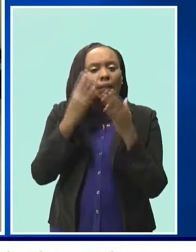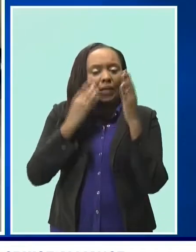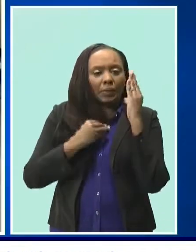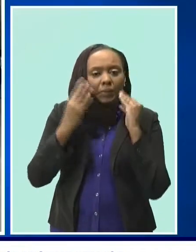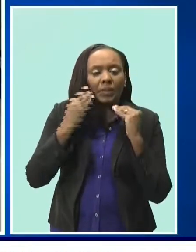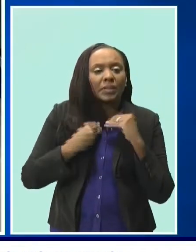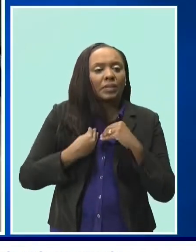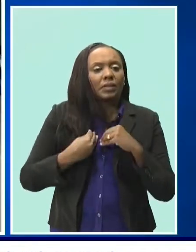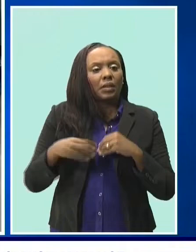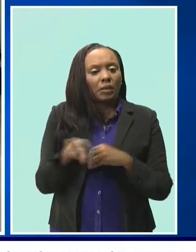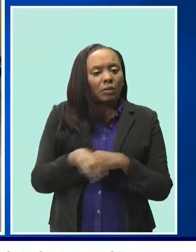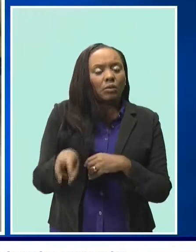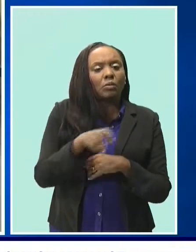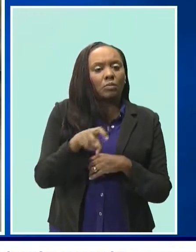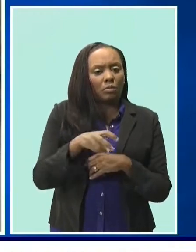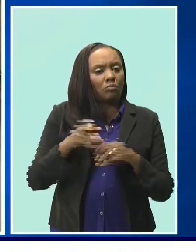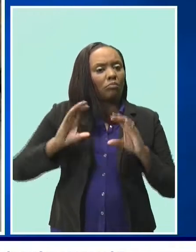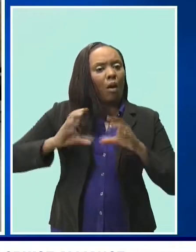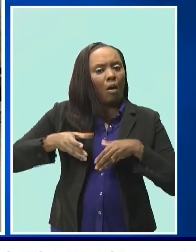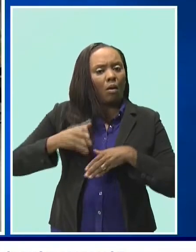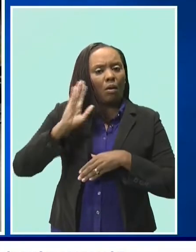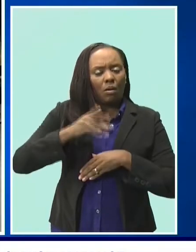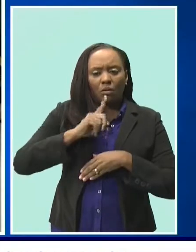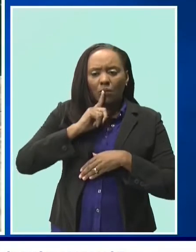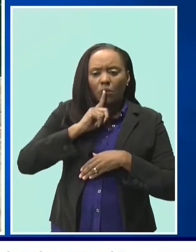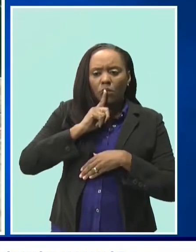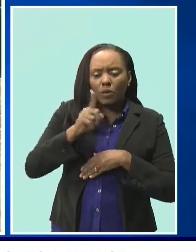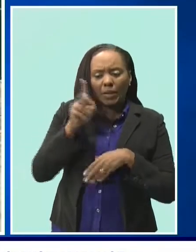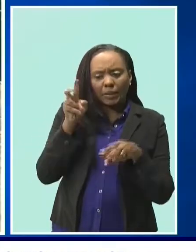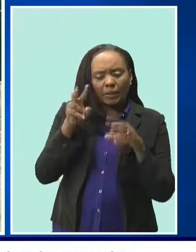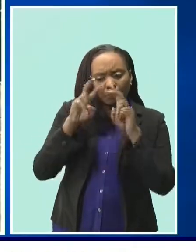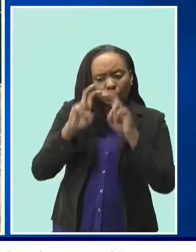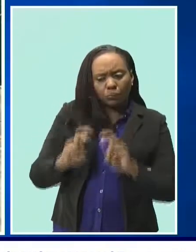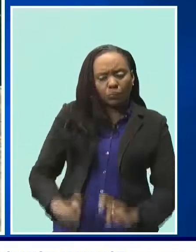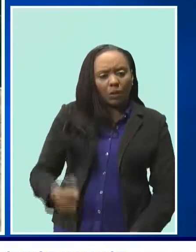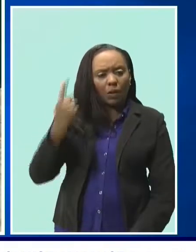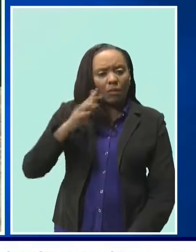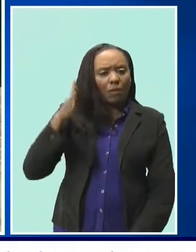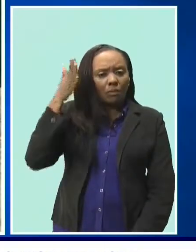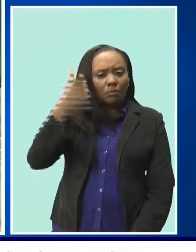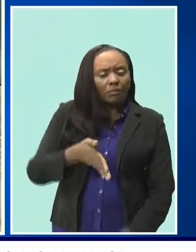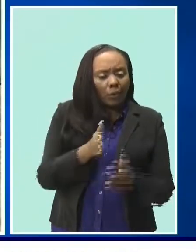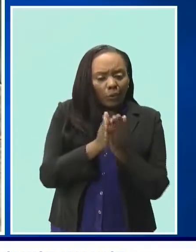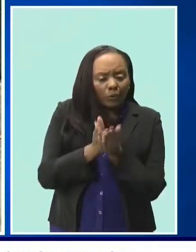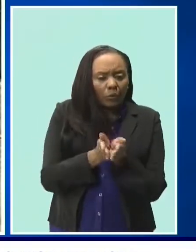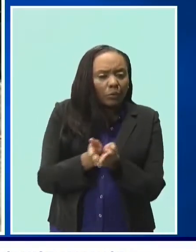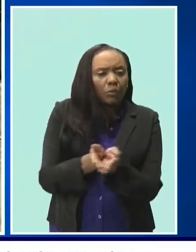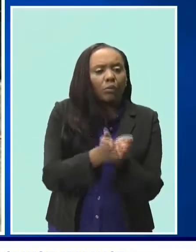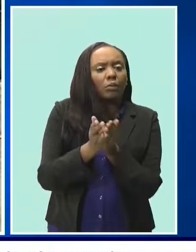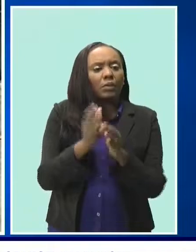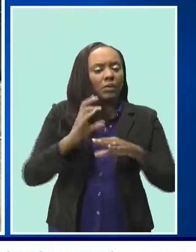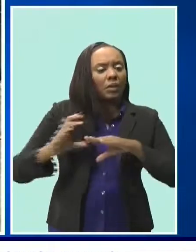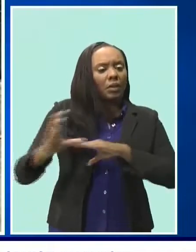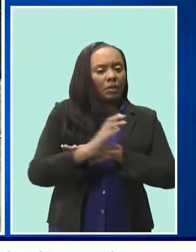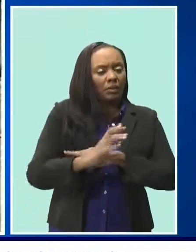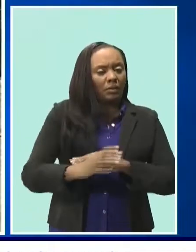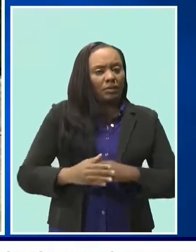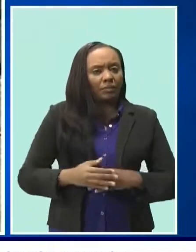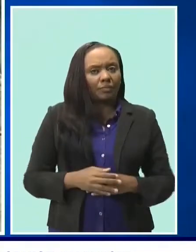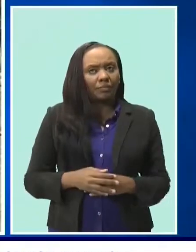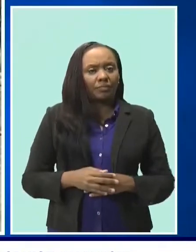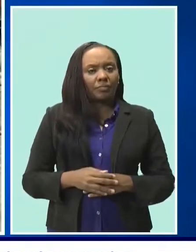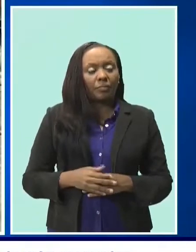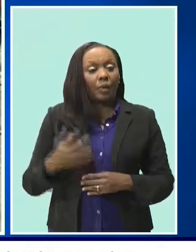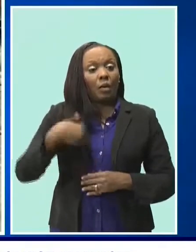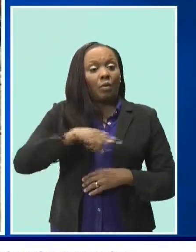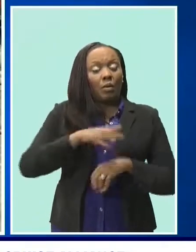the Tourism Recovery Task Force will be looking at as it charts the future of cruise development in the region. We are the country in the